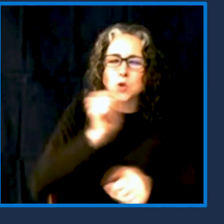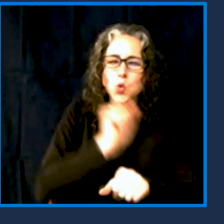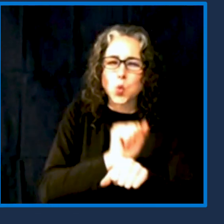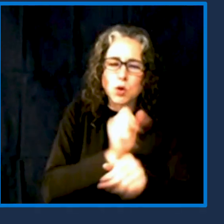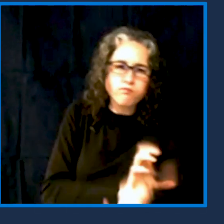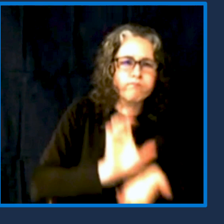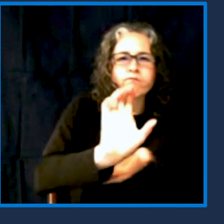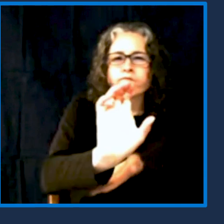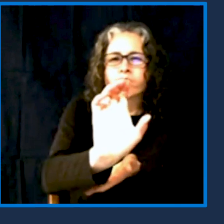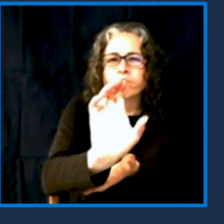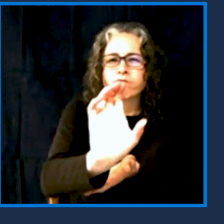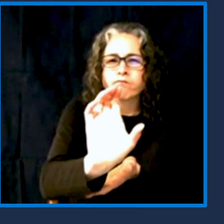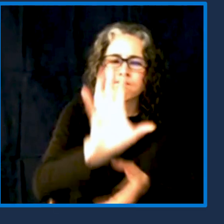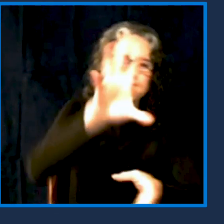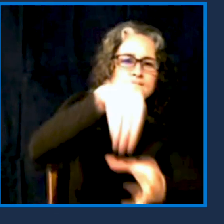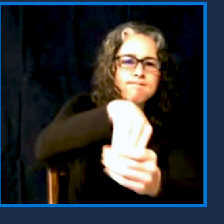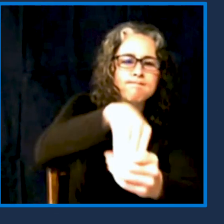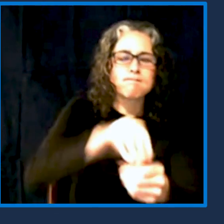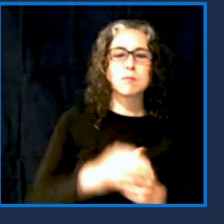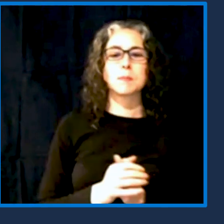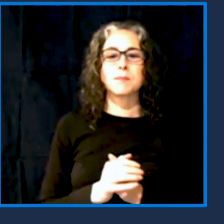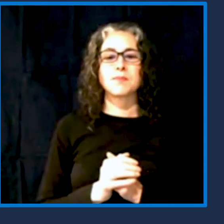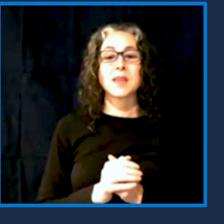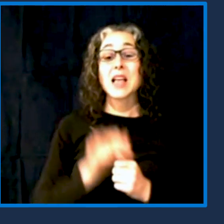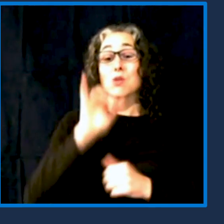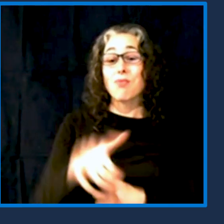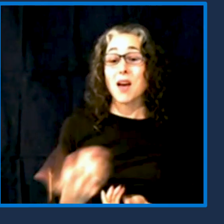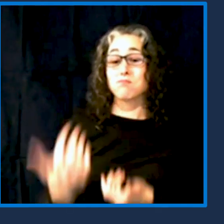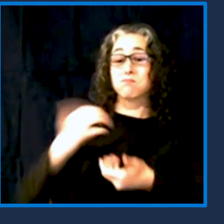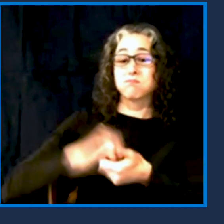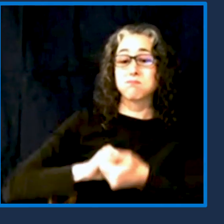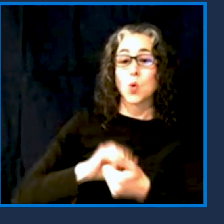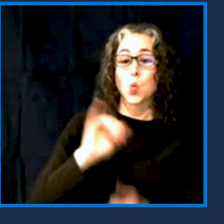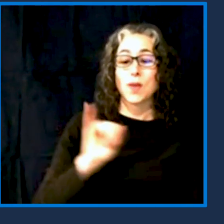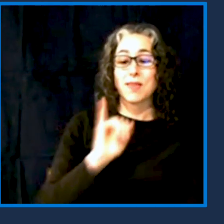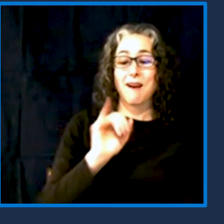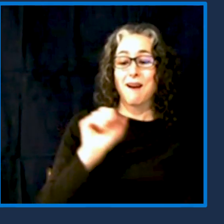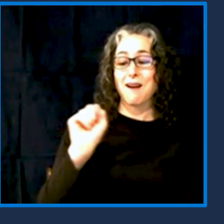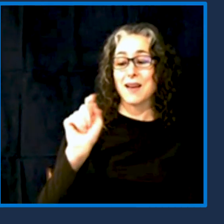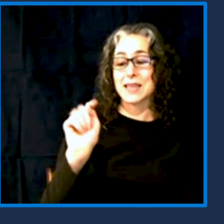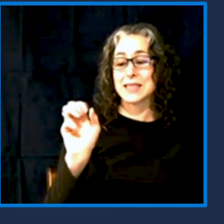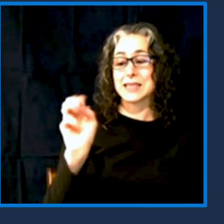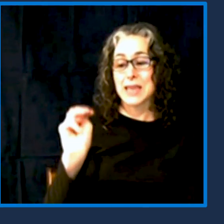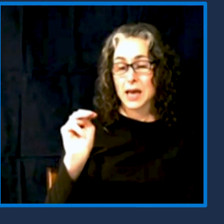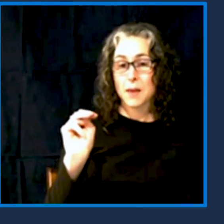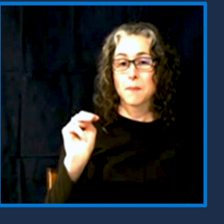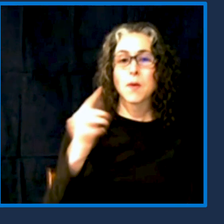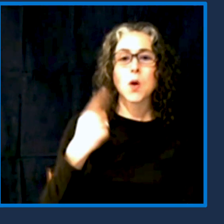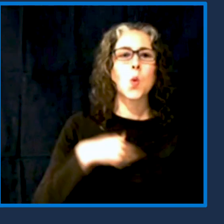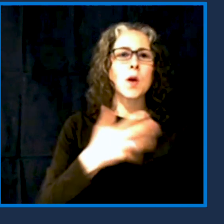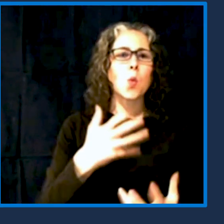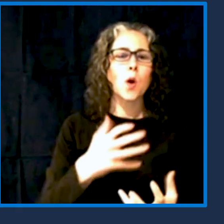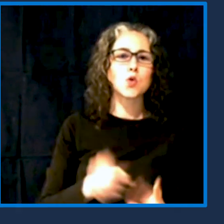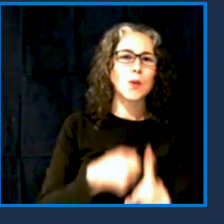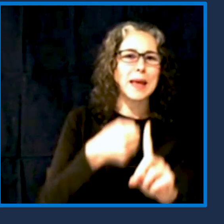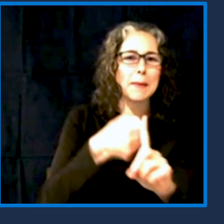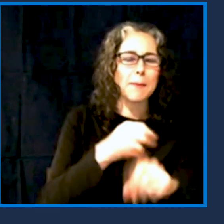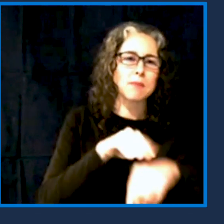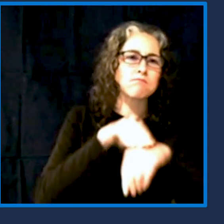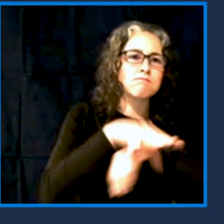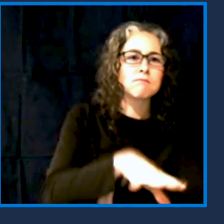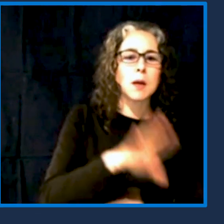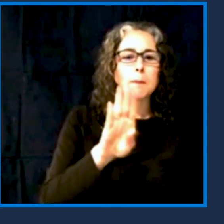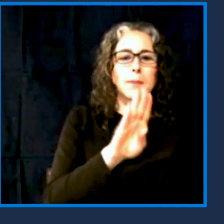want to do. And with this partnership with iSTEM, we wish to impact PWD students